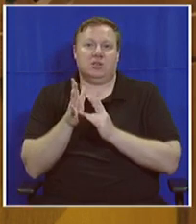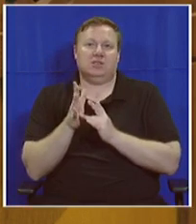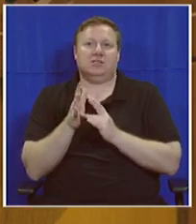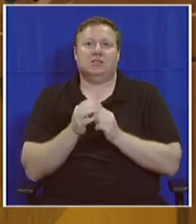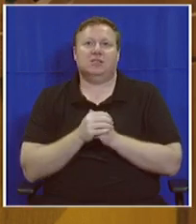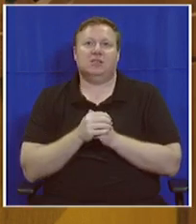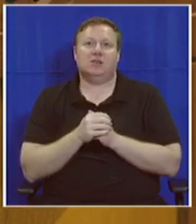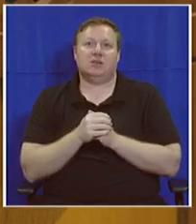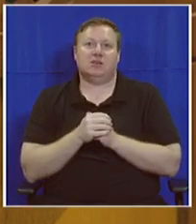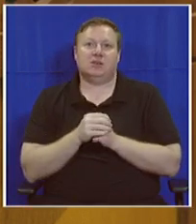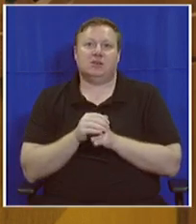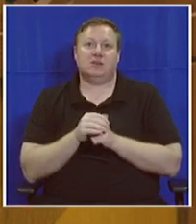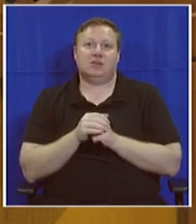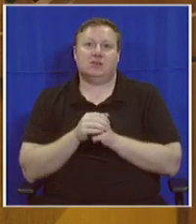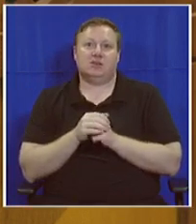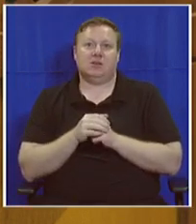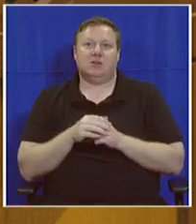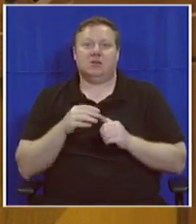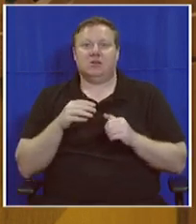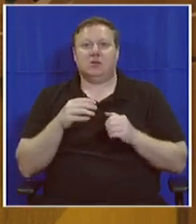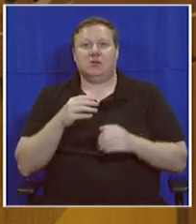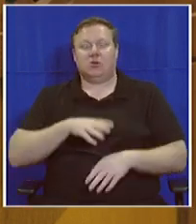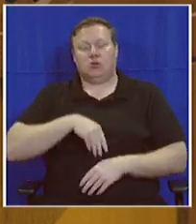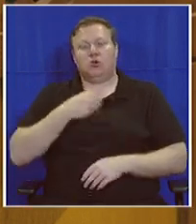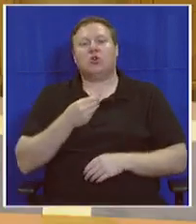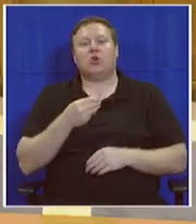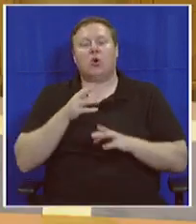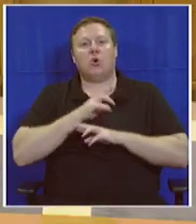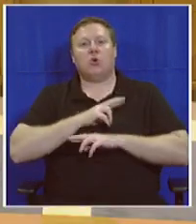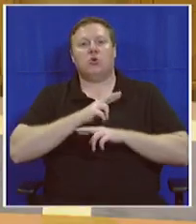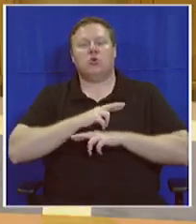manifested in Thank our you. Body. Thank may you her soul much, rest Honorable in eternal Member. Peace.